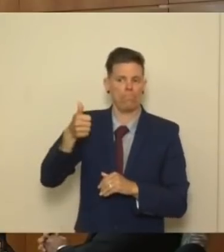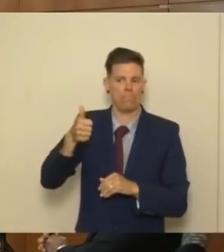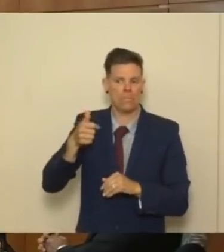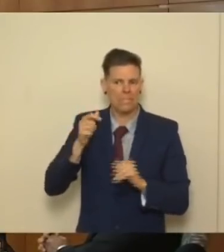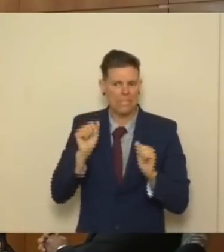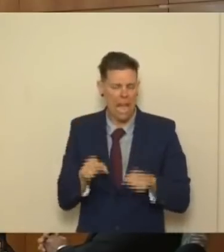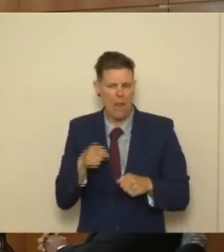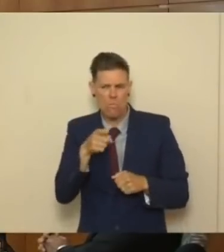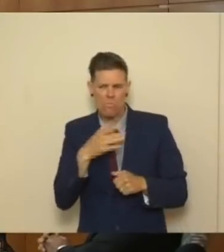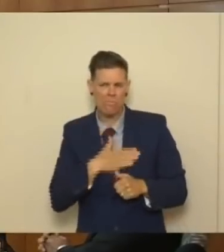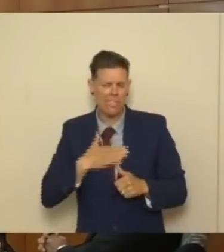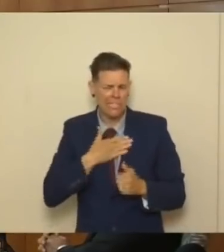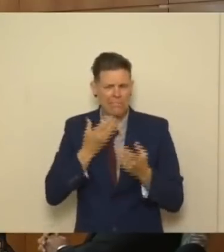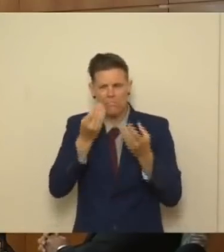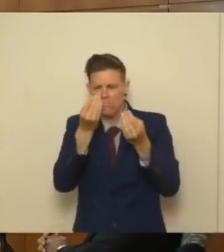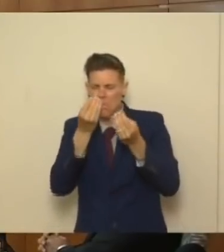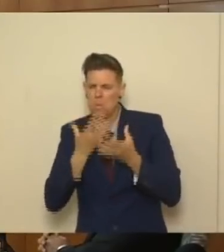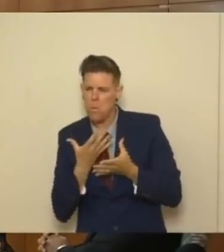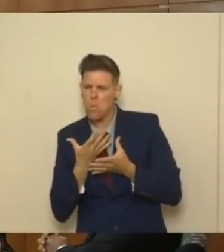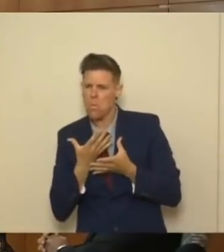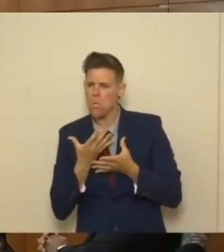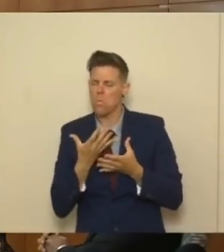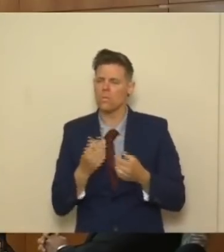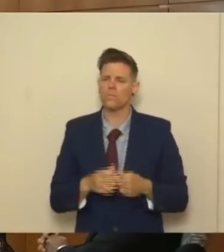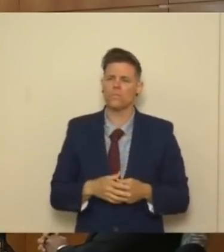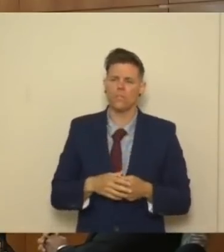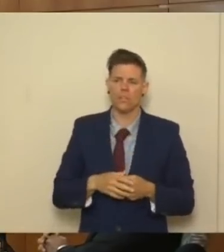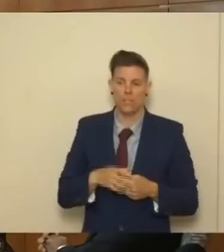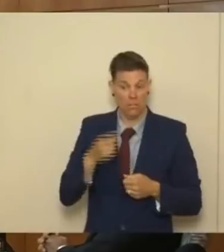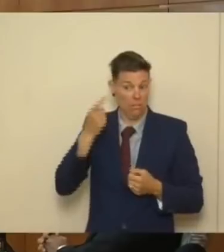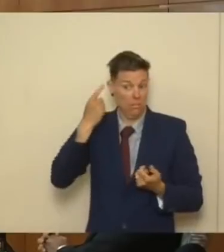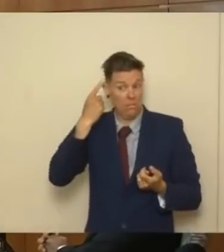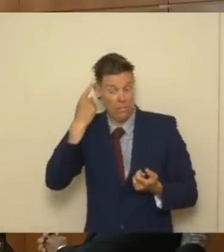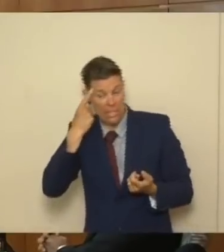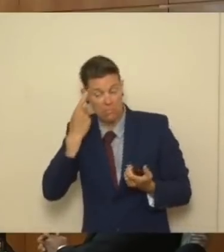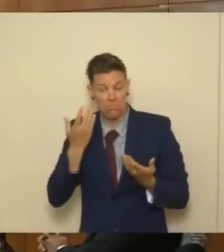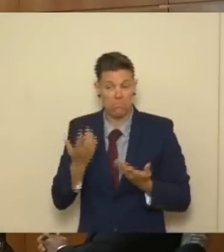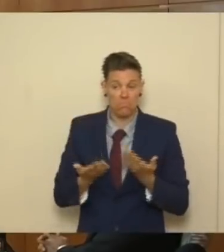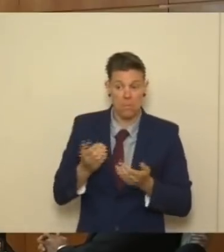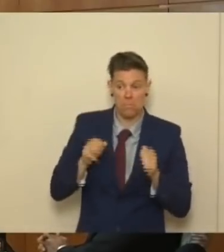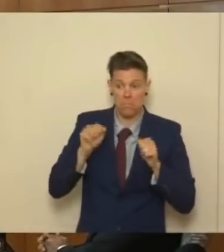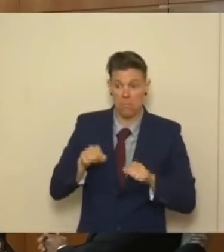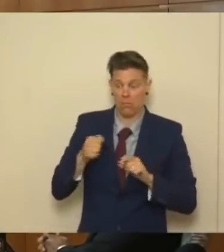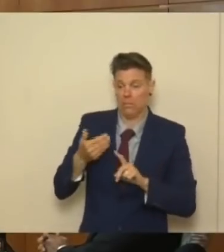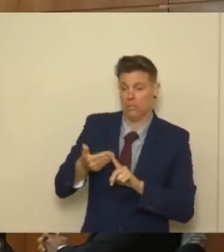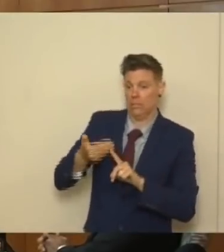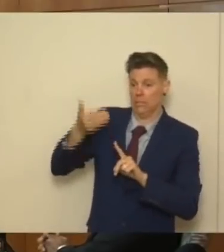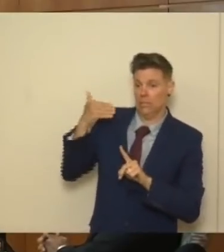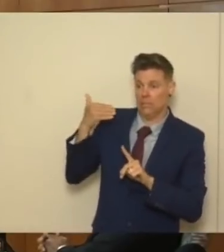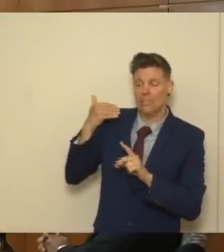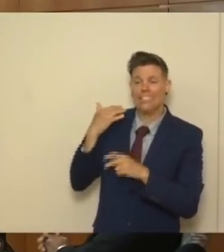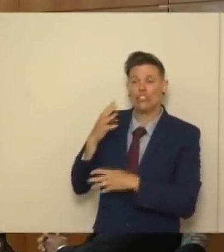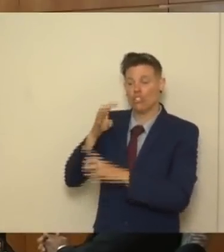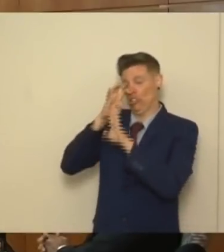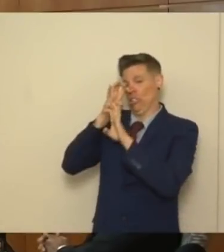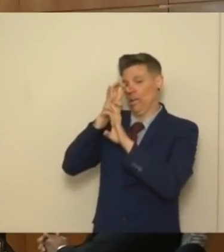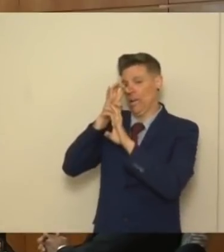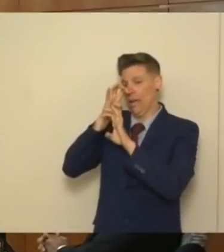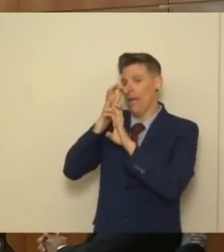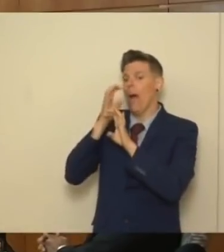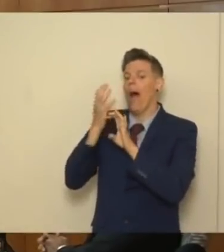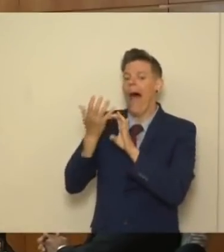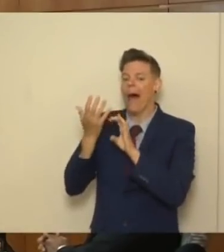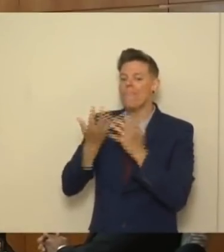Mexico reimposes some of these restrictions that were in place earlier this spring? And then sort of looking forward,